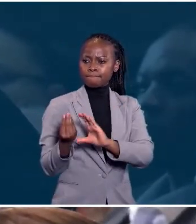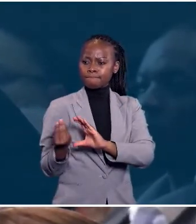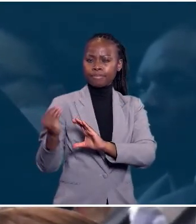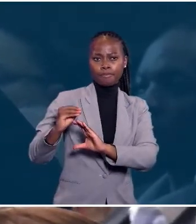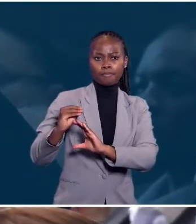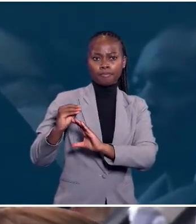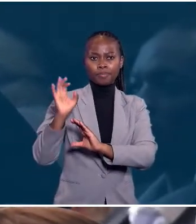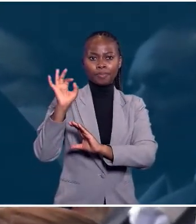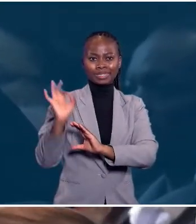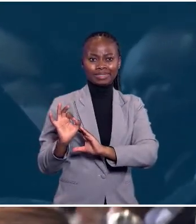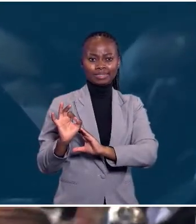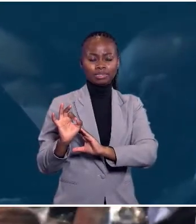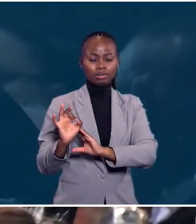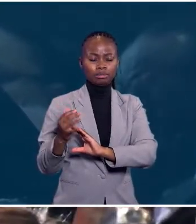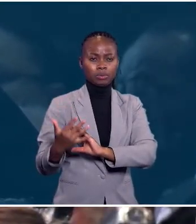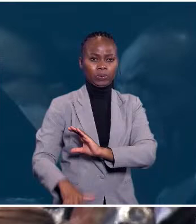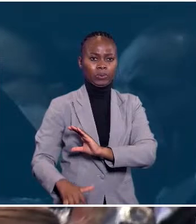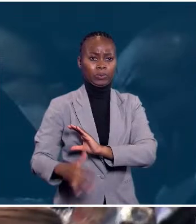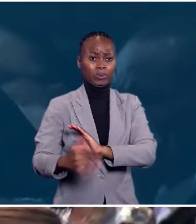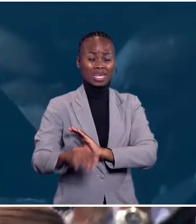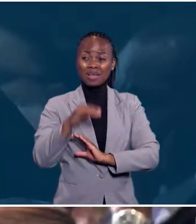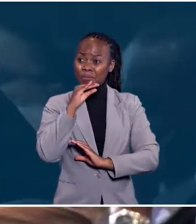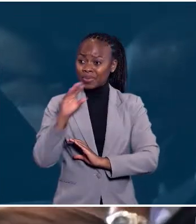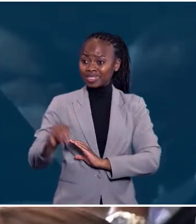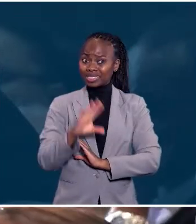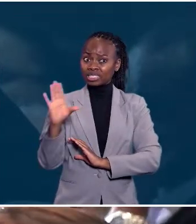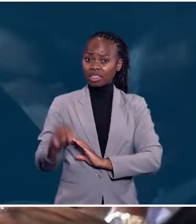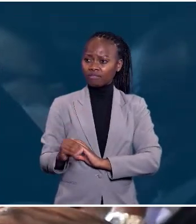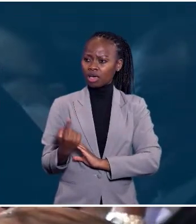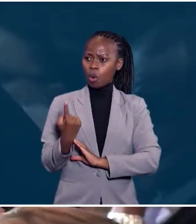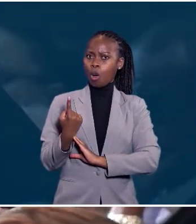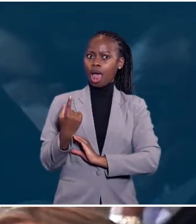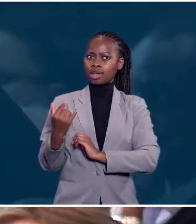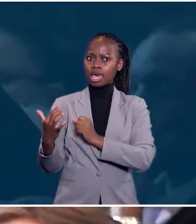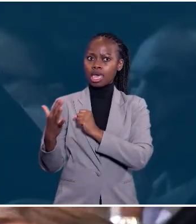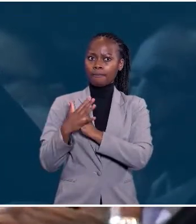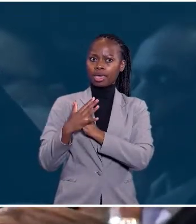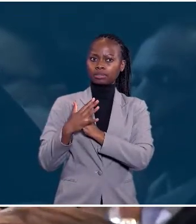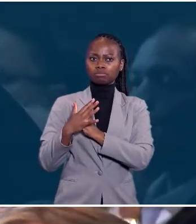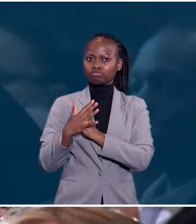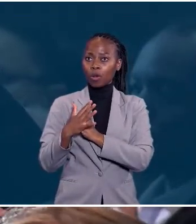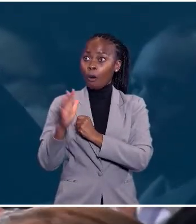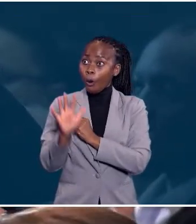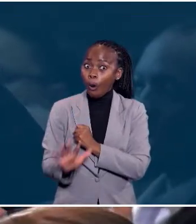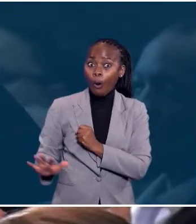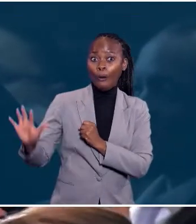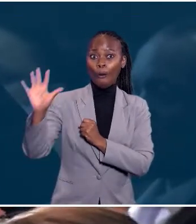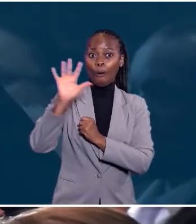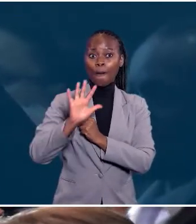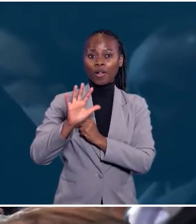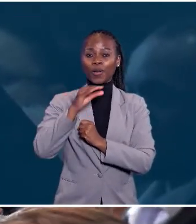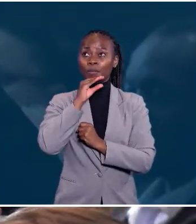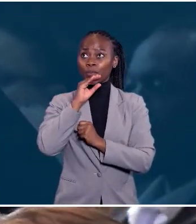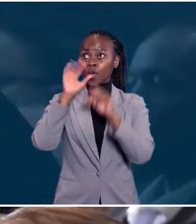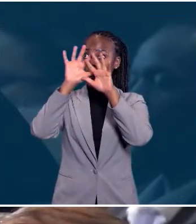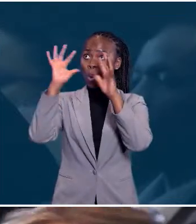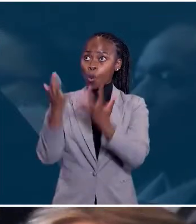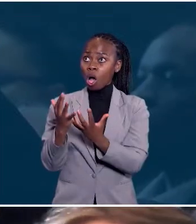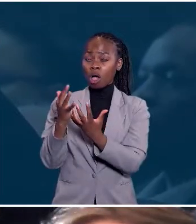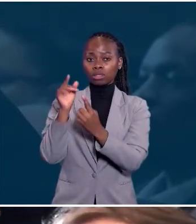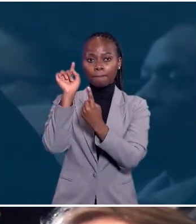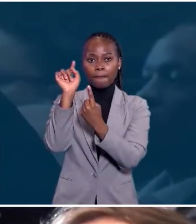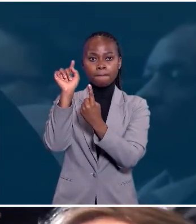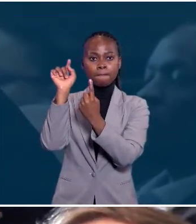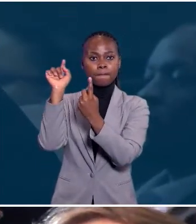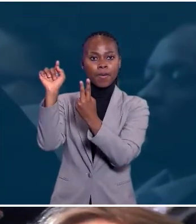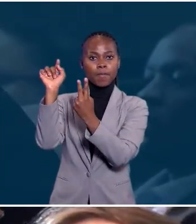bigger than when only South Africa is impacted, because that impacts global demand around the world, and that's going to have a